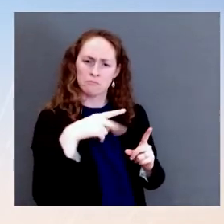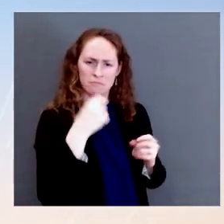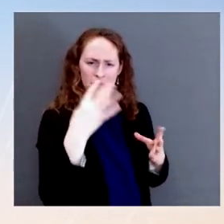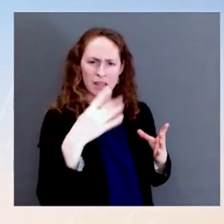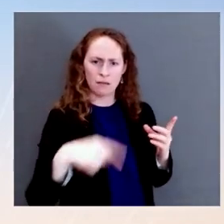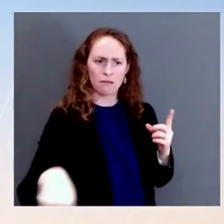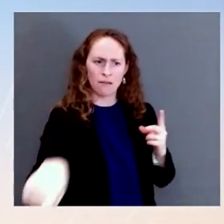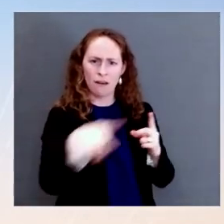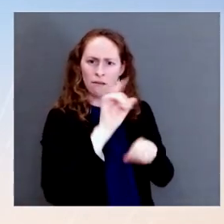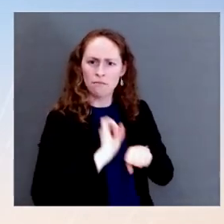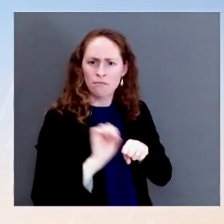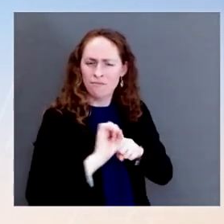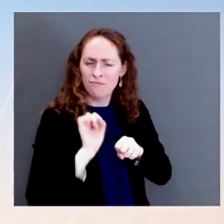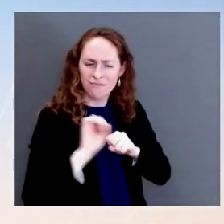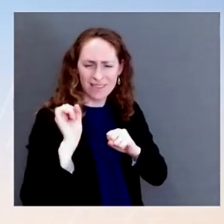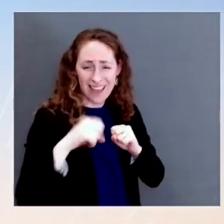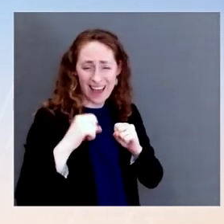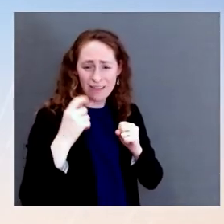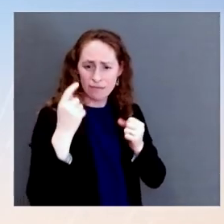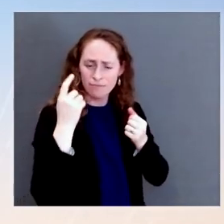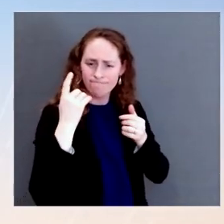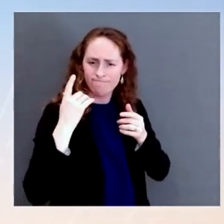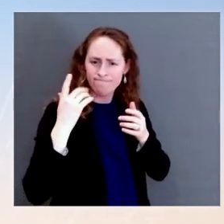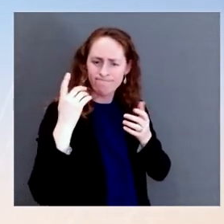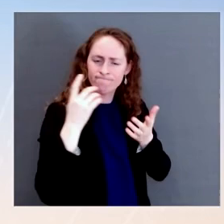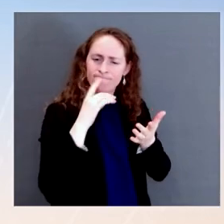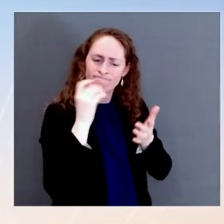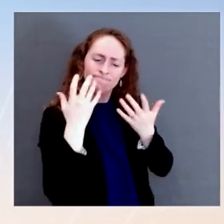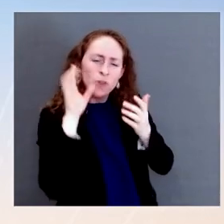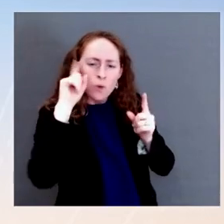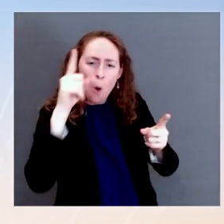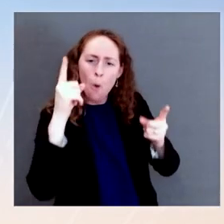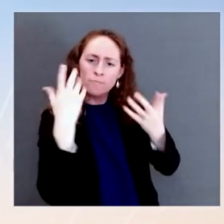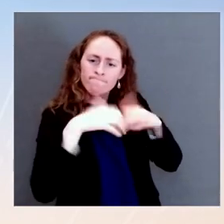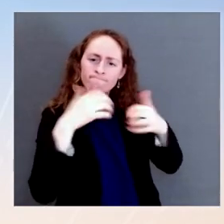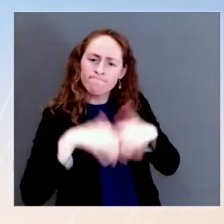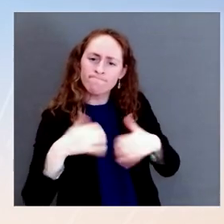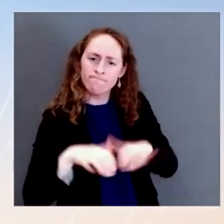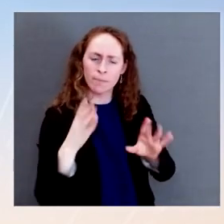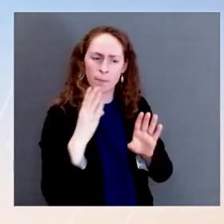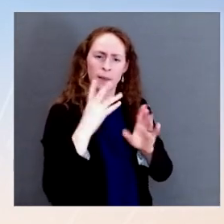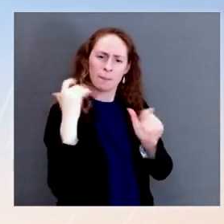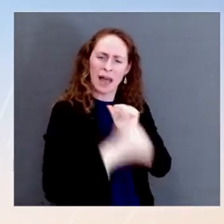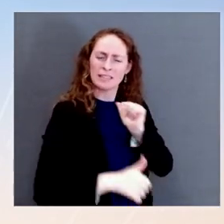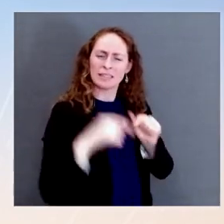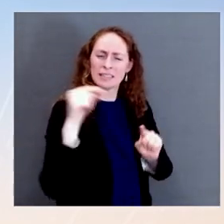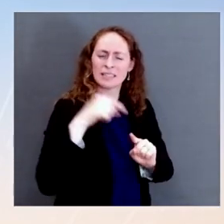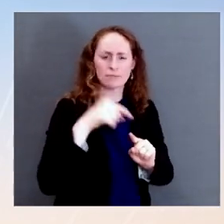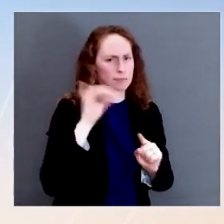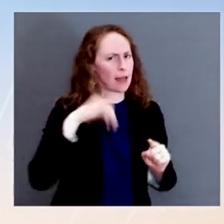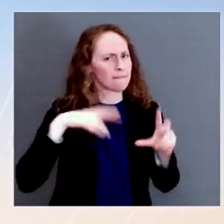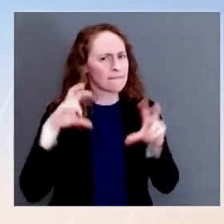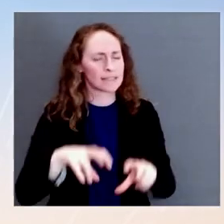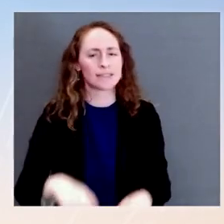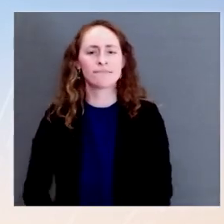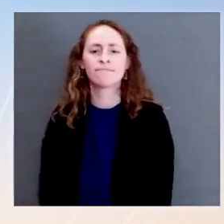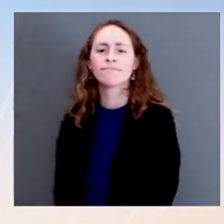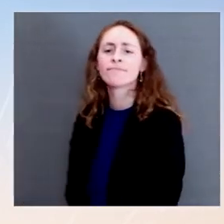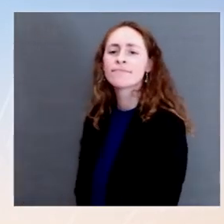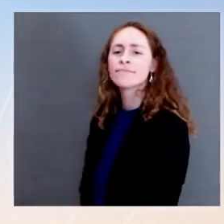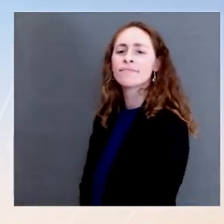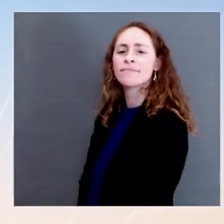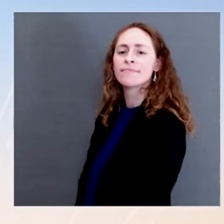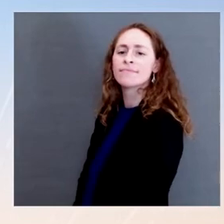on the Democracy Summit, can you explain why countries such as Hungary, which is an EU member, and Turkey, which is a NATO member, are not